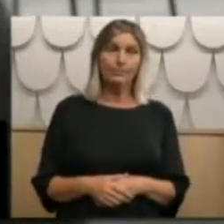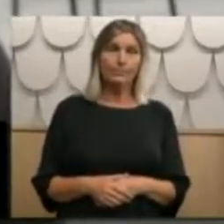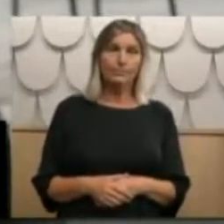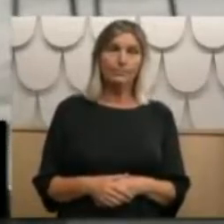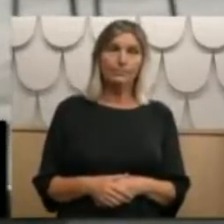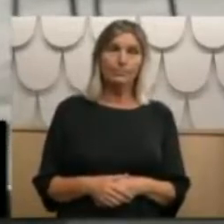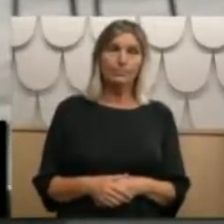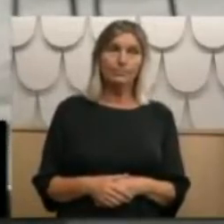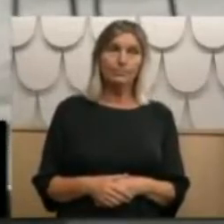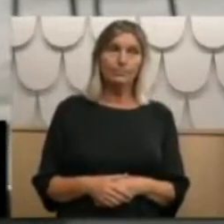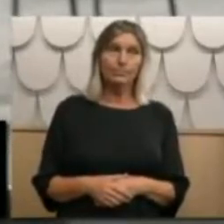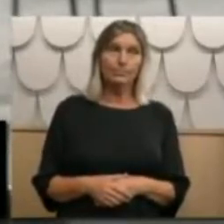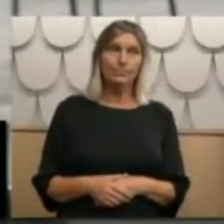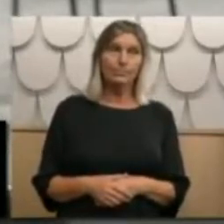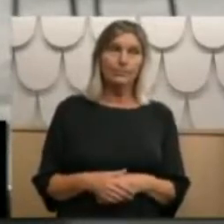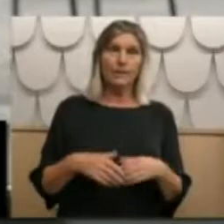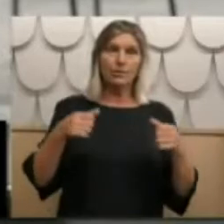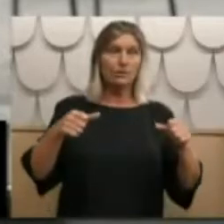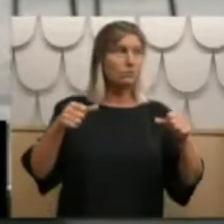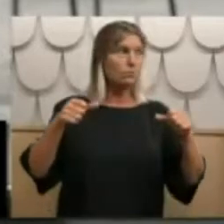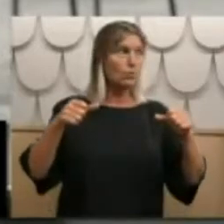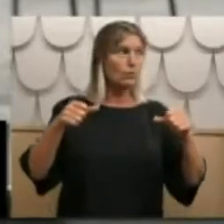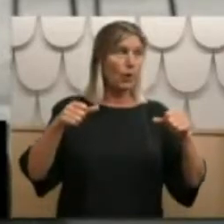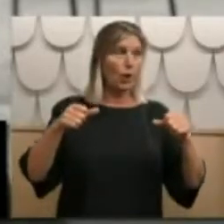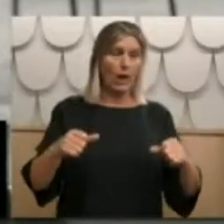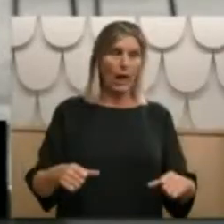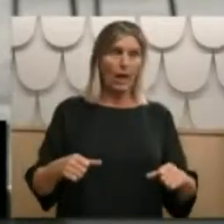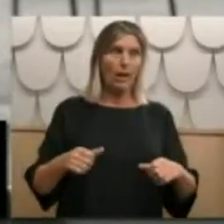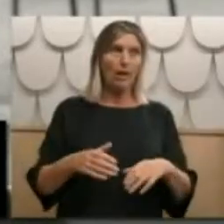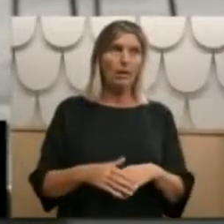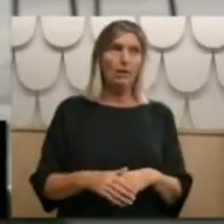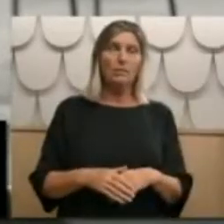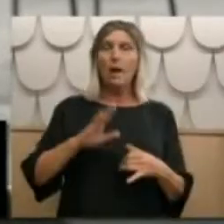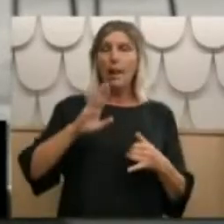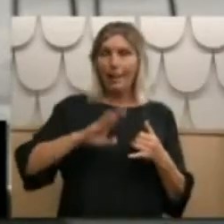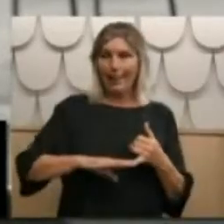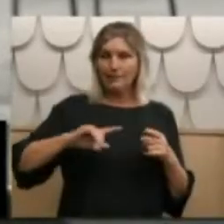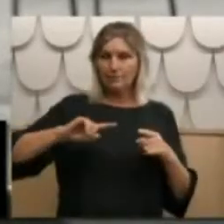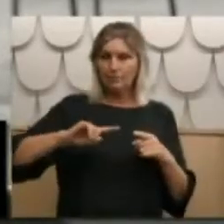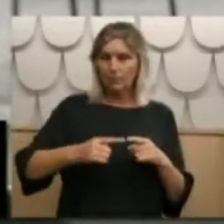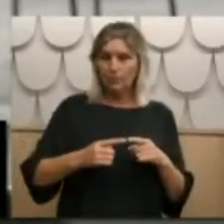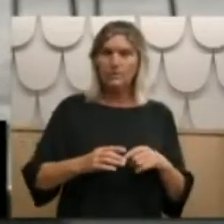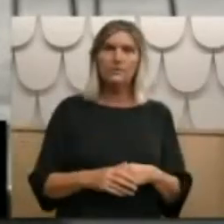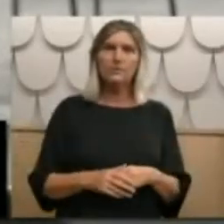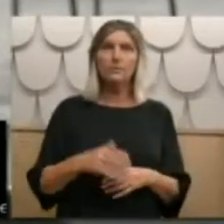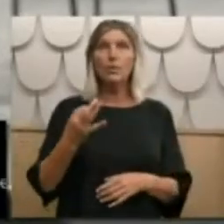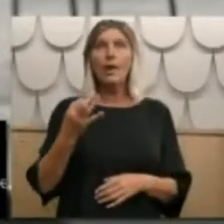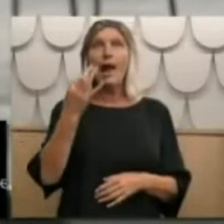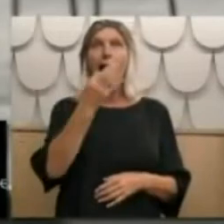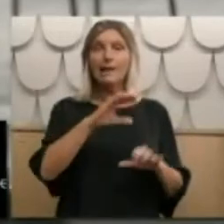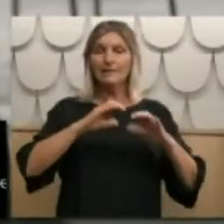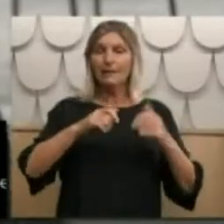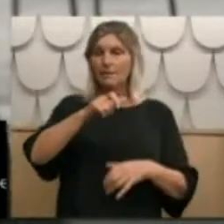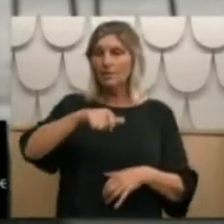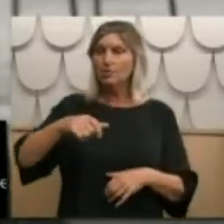And I'll just move on now, because the final point, the request for the Commission to make an